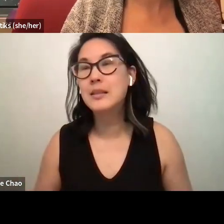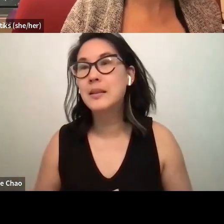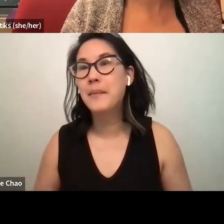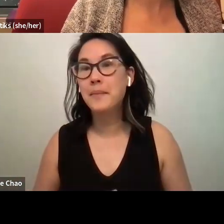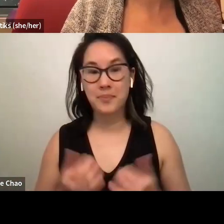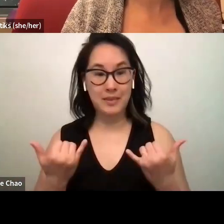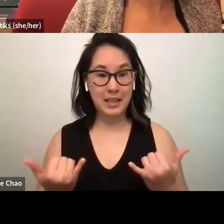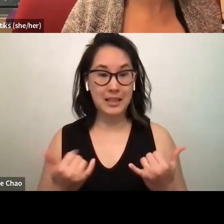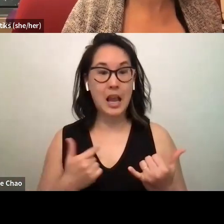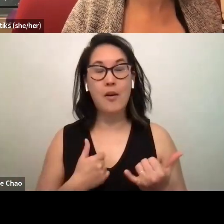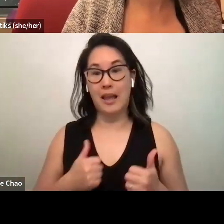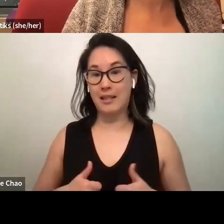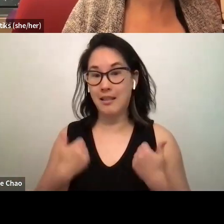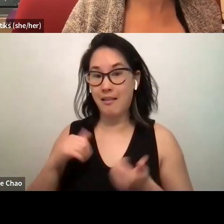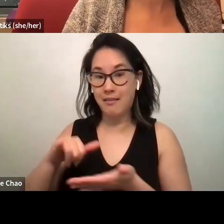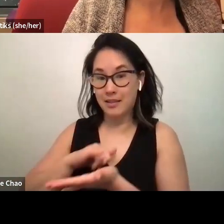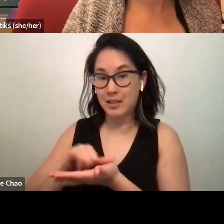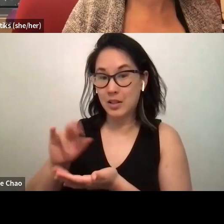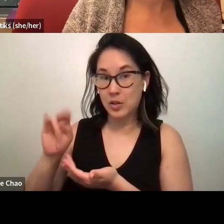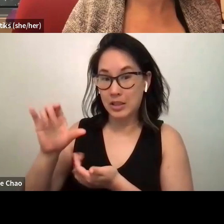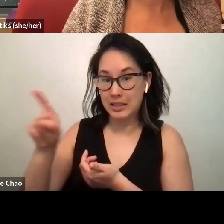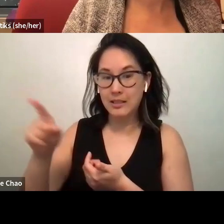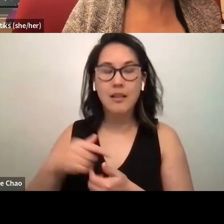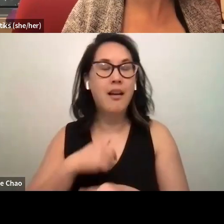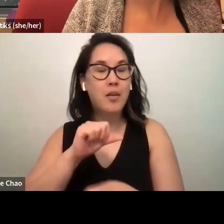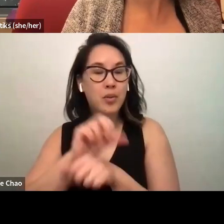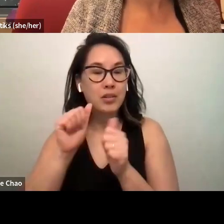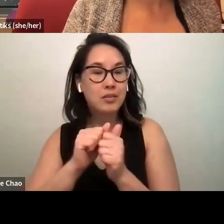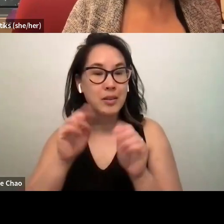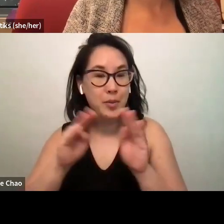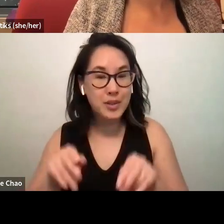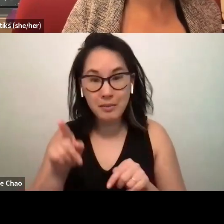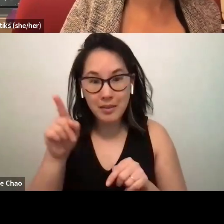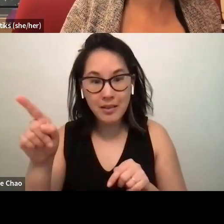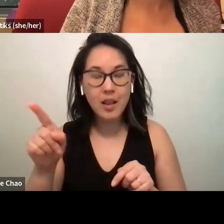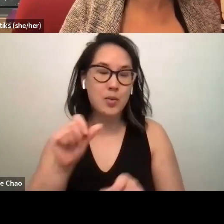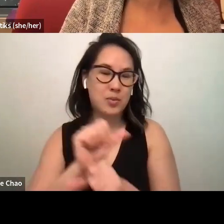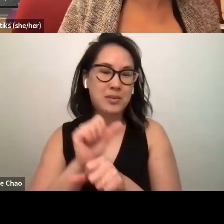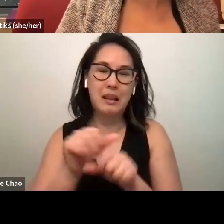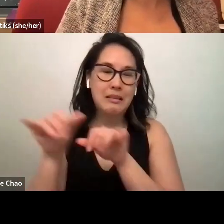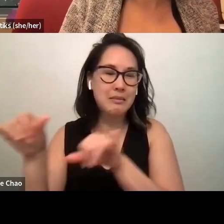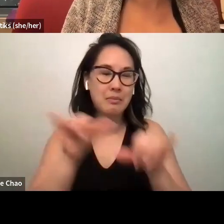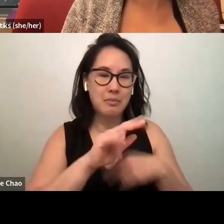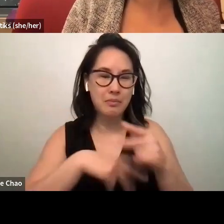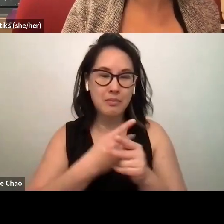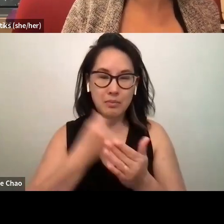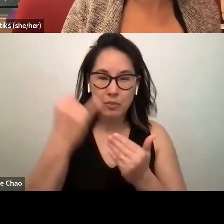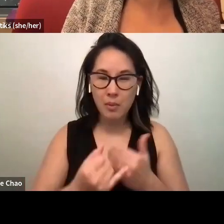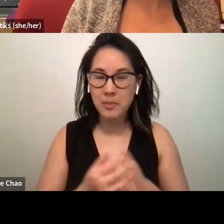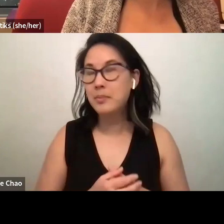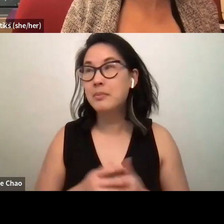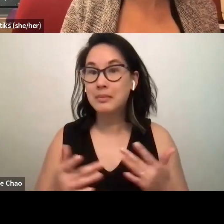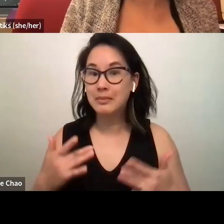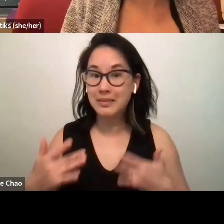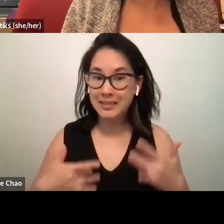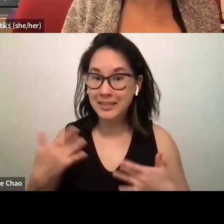that I live in New York City, I'm working with museums here on the same project. And I'm excited to be